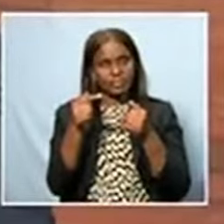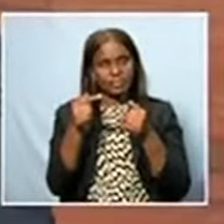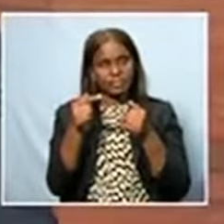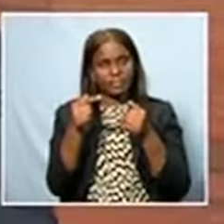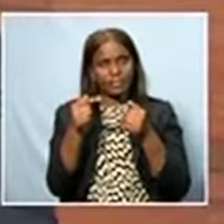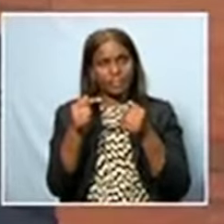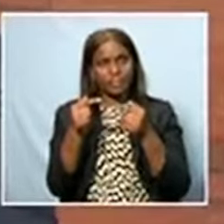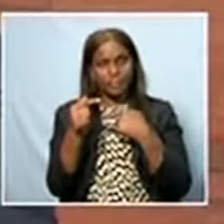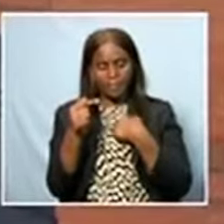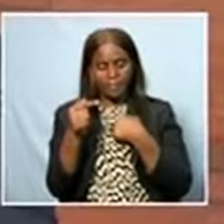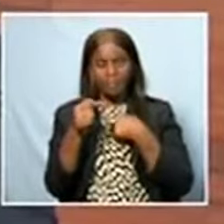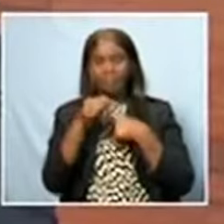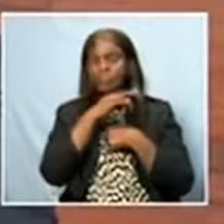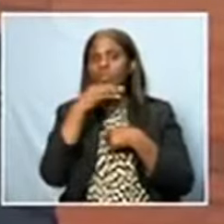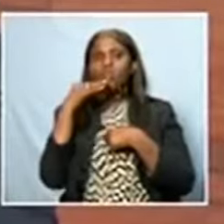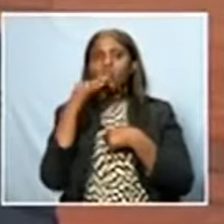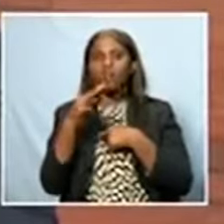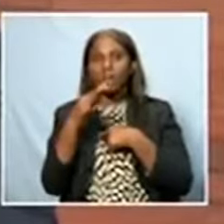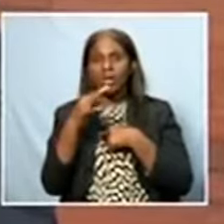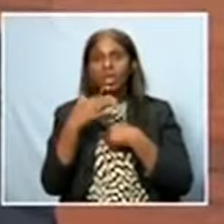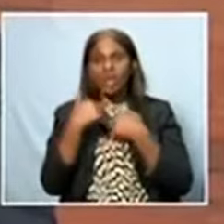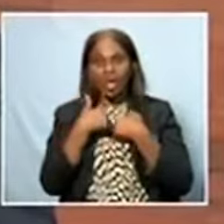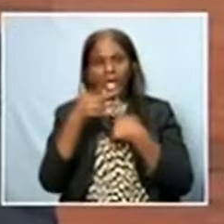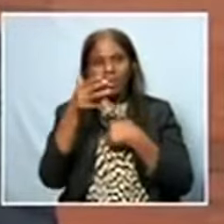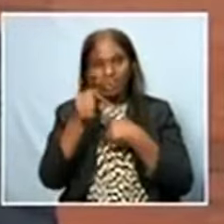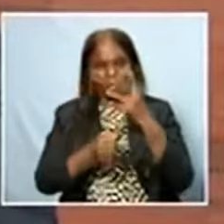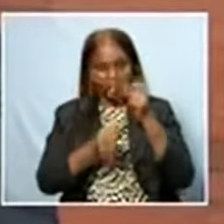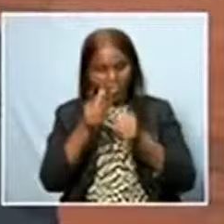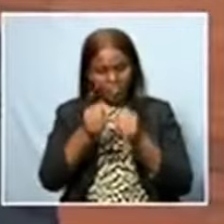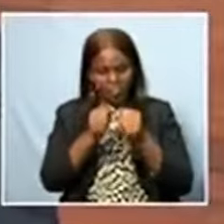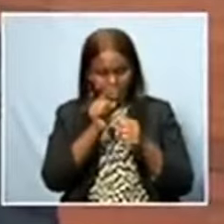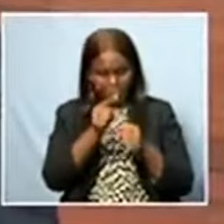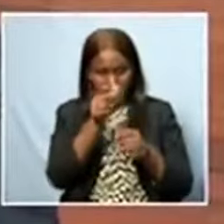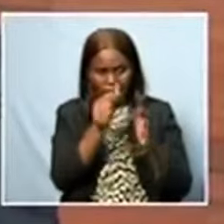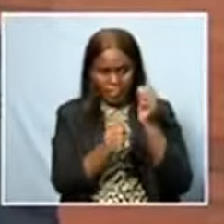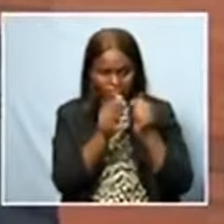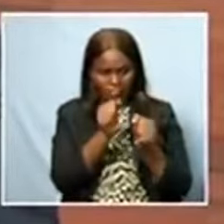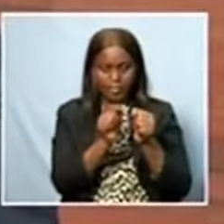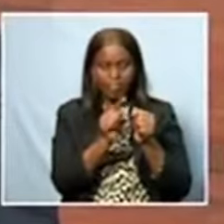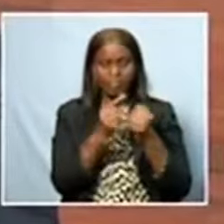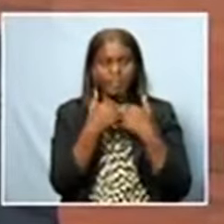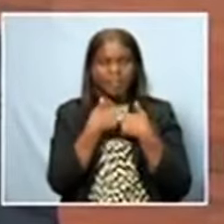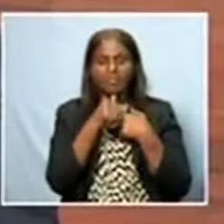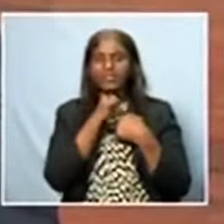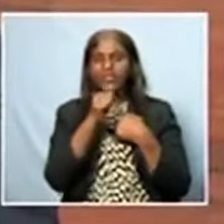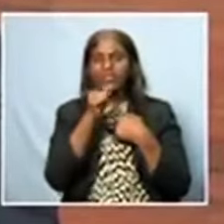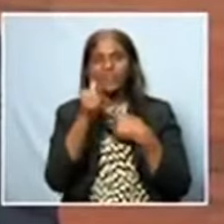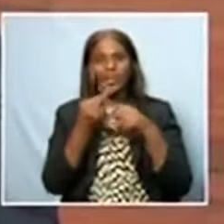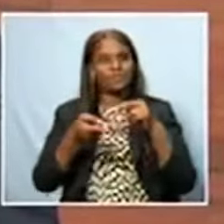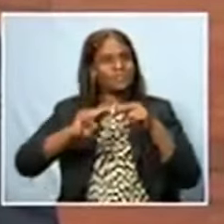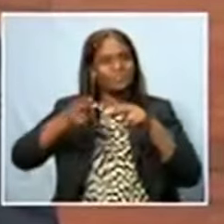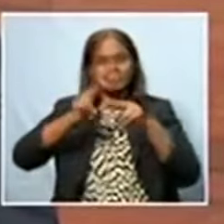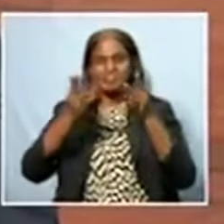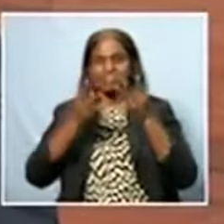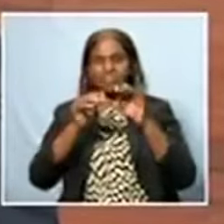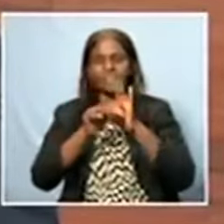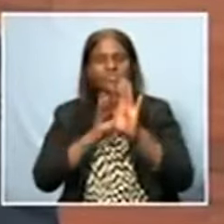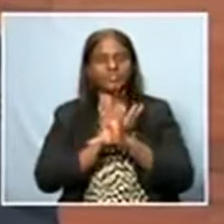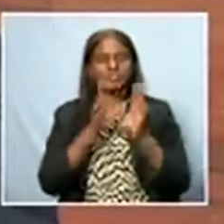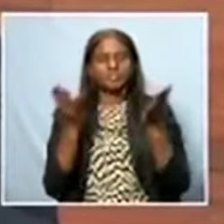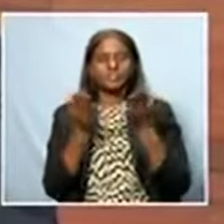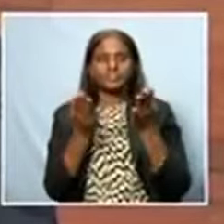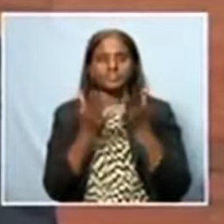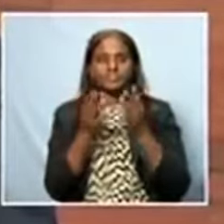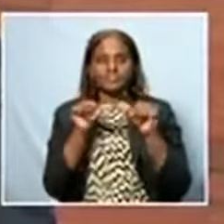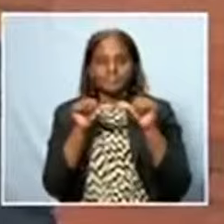I'm a dairy farmer. The issue of milk has not risen in Zambia. We